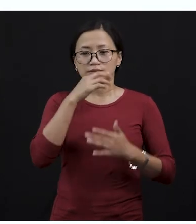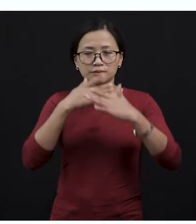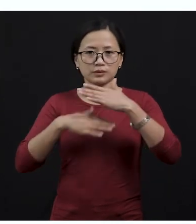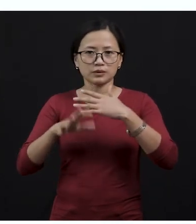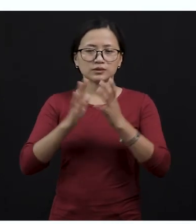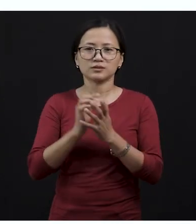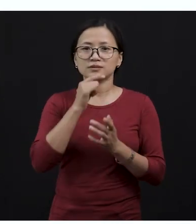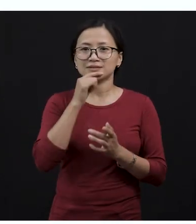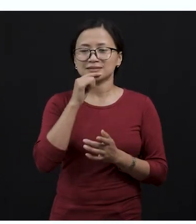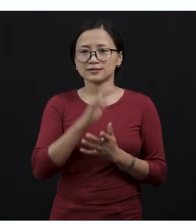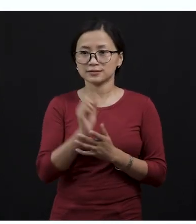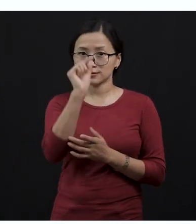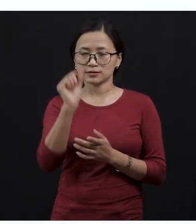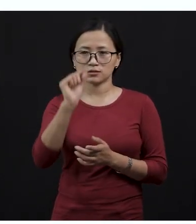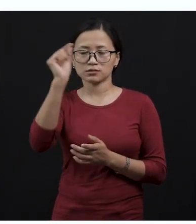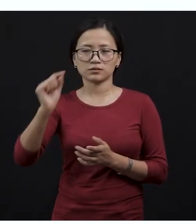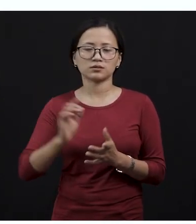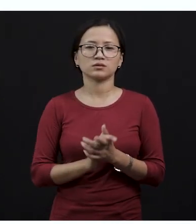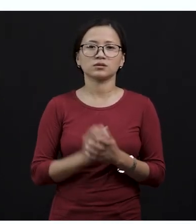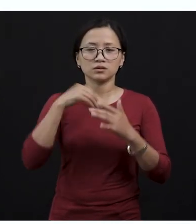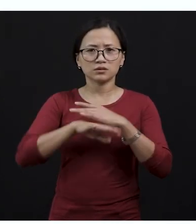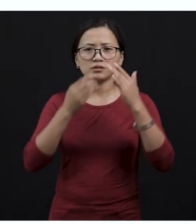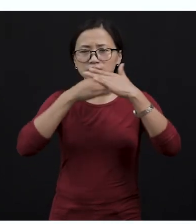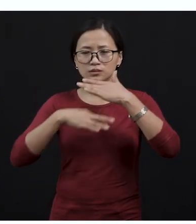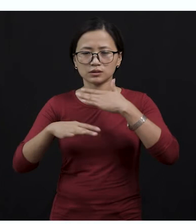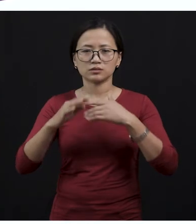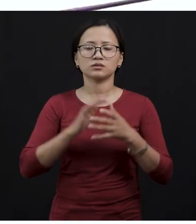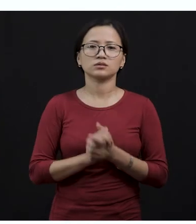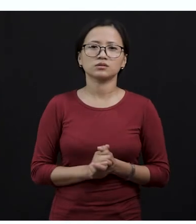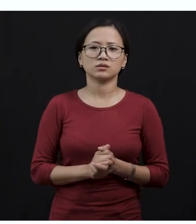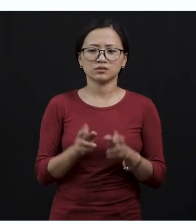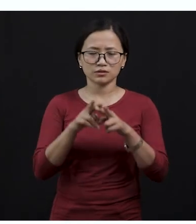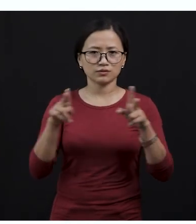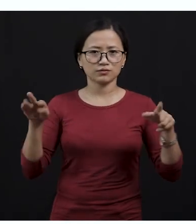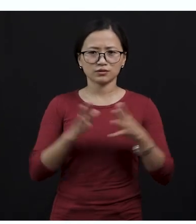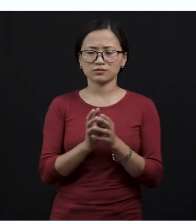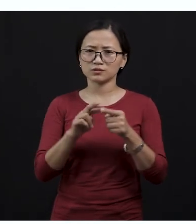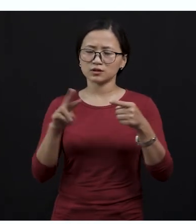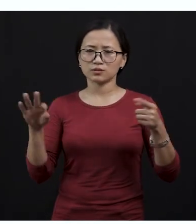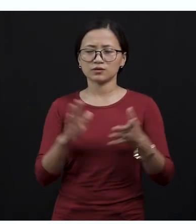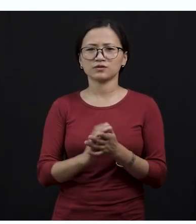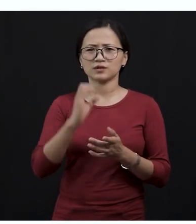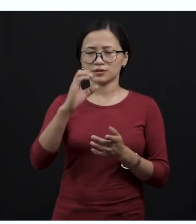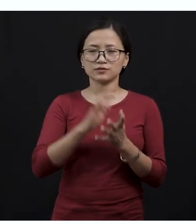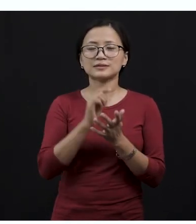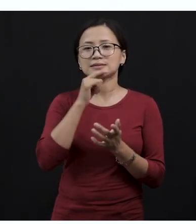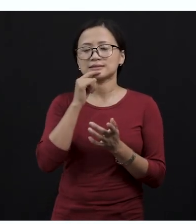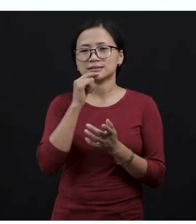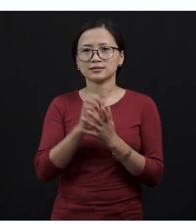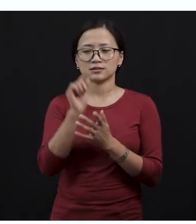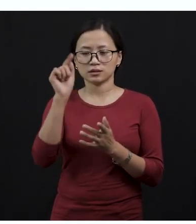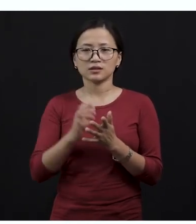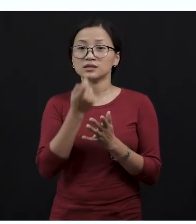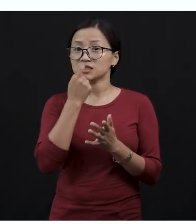these are red blood cells. In our blood, there are different types of cells, okay? Red blood cells and white blood cells.